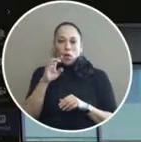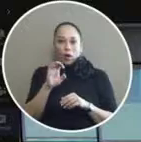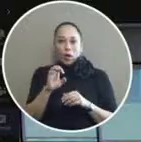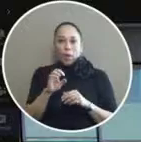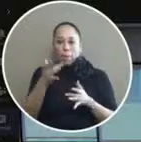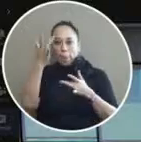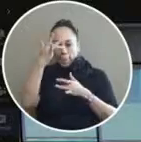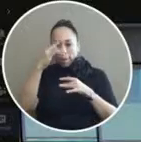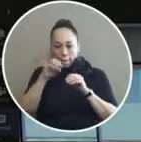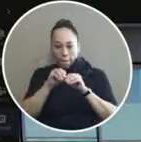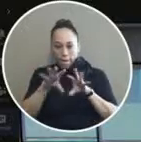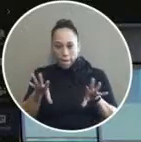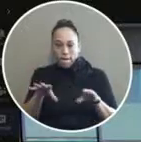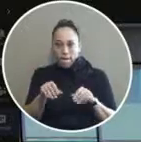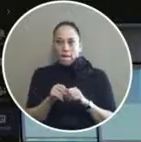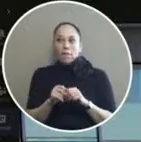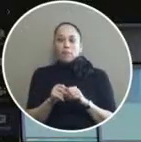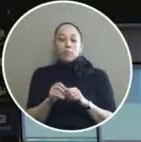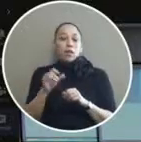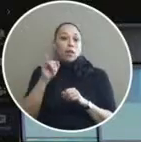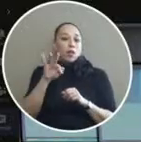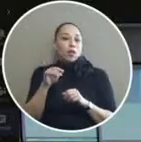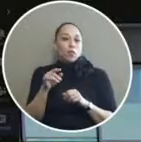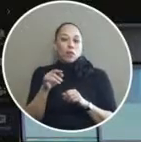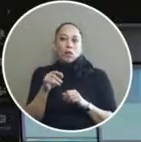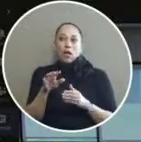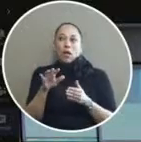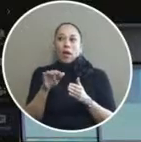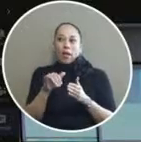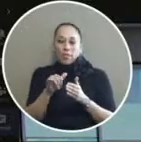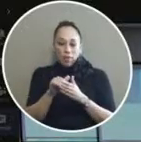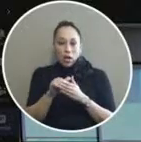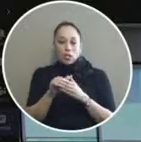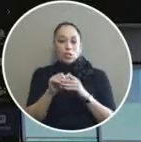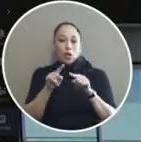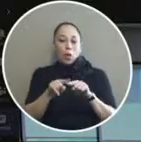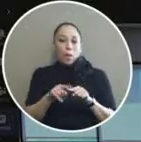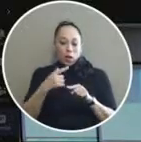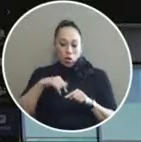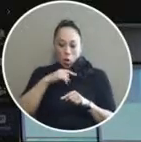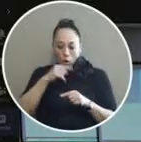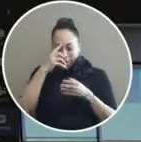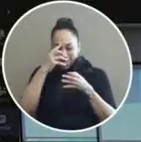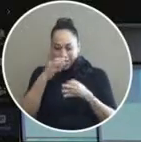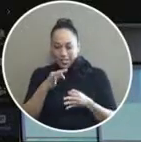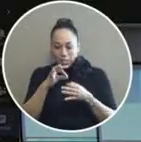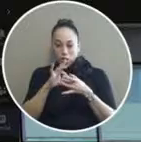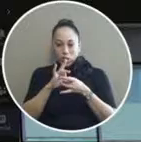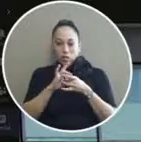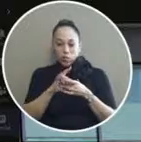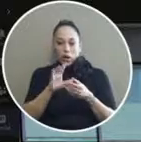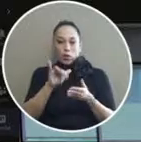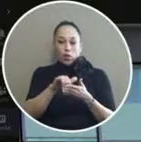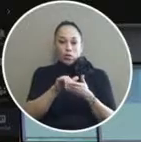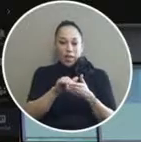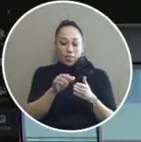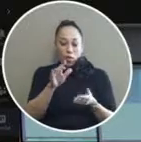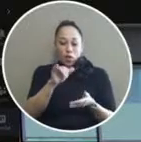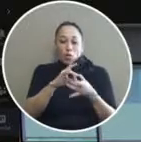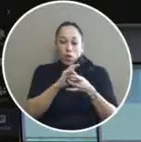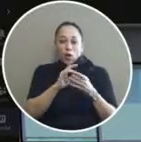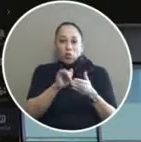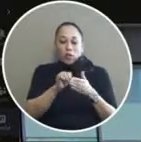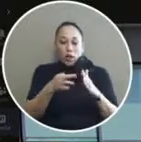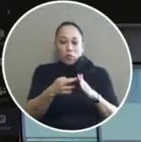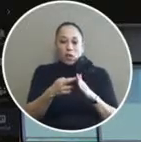epidemiology surge team out here. If we will base our decisions related to requests